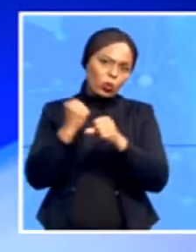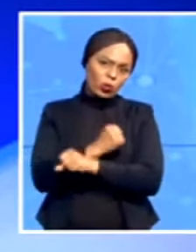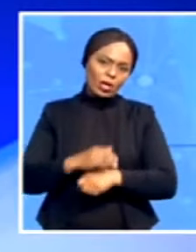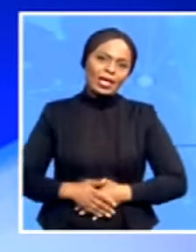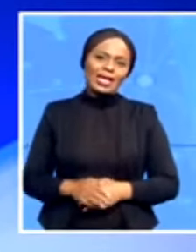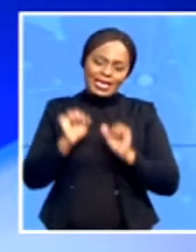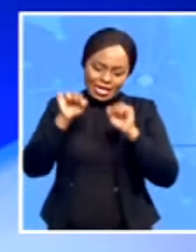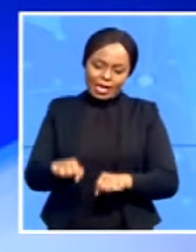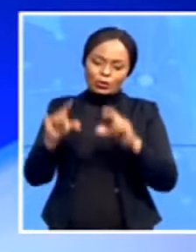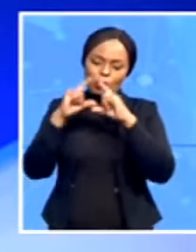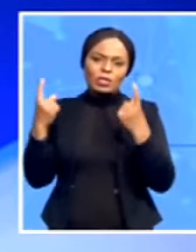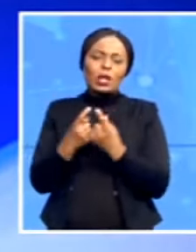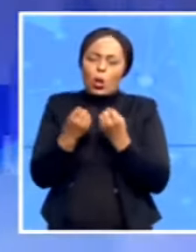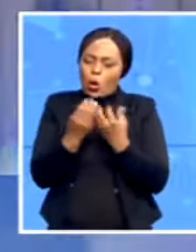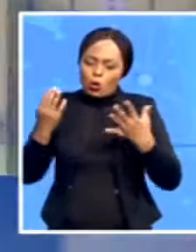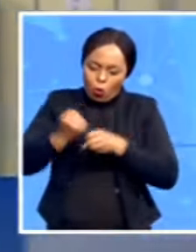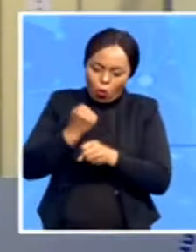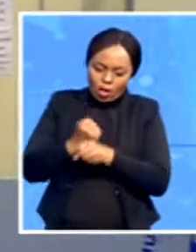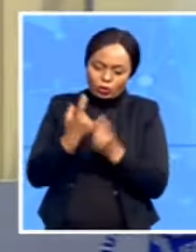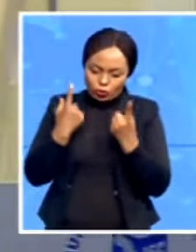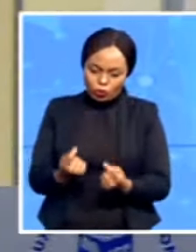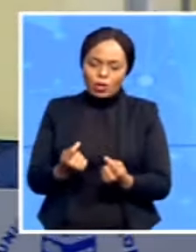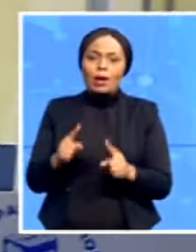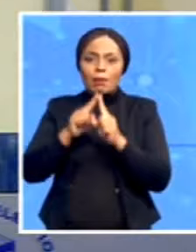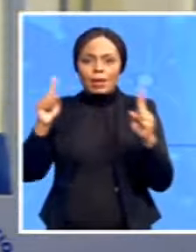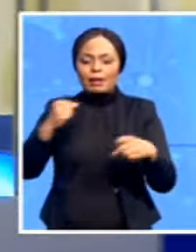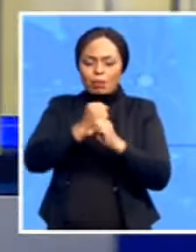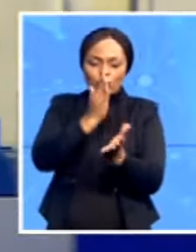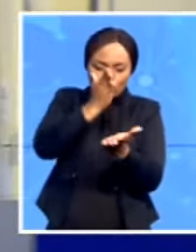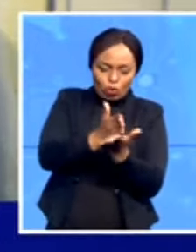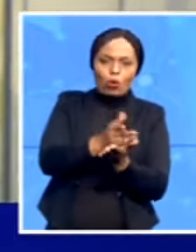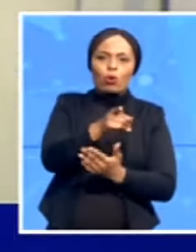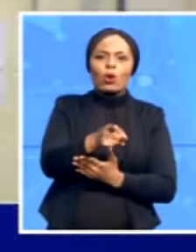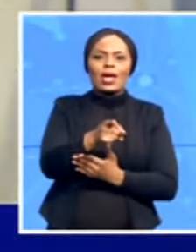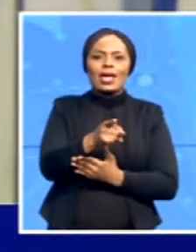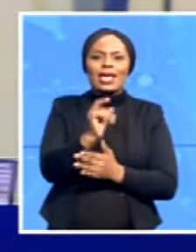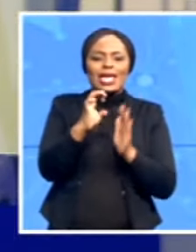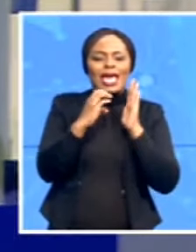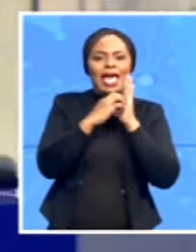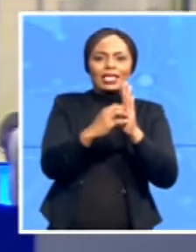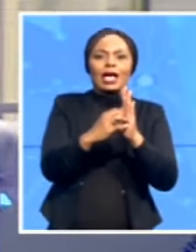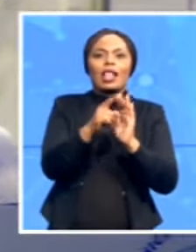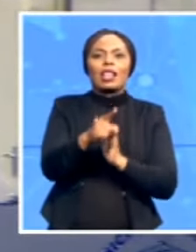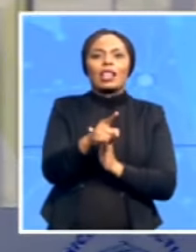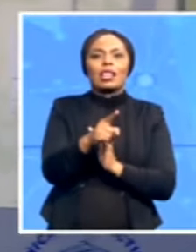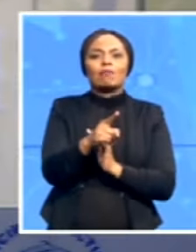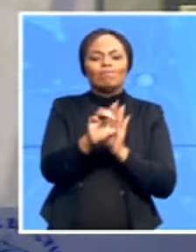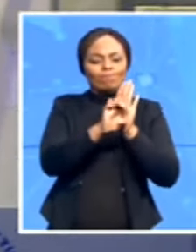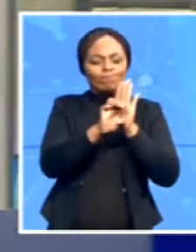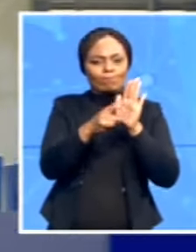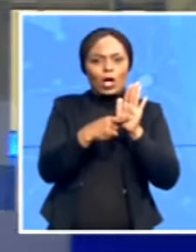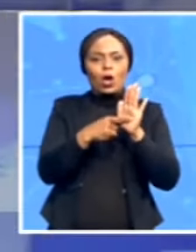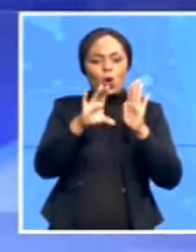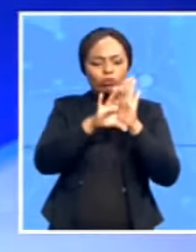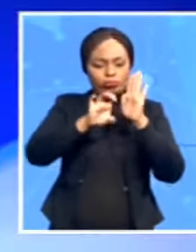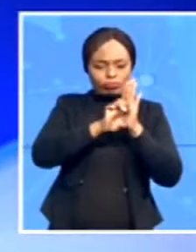sure that it instills the issue of ethical conduct on the part of all its officials at all different levels to make